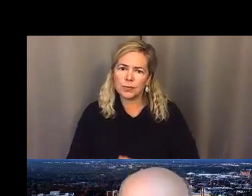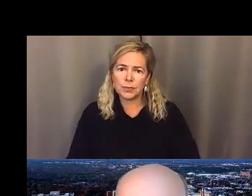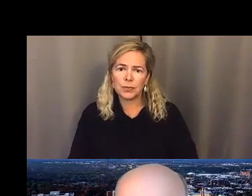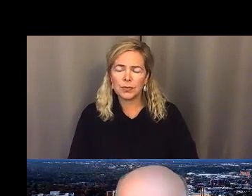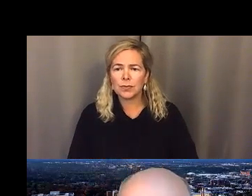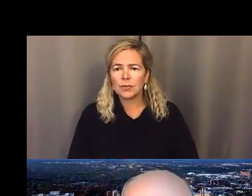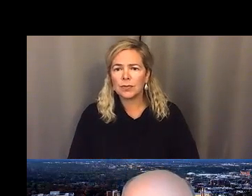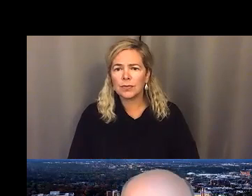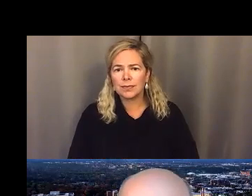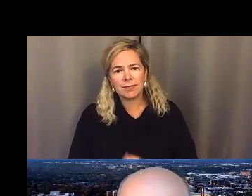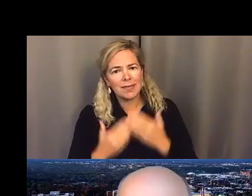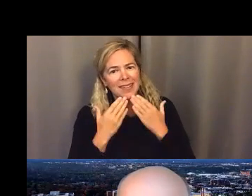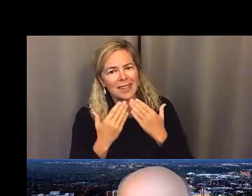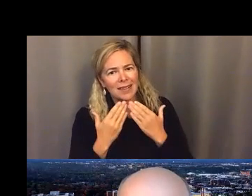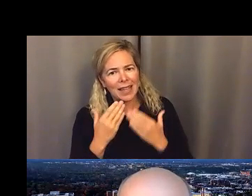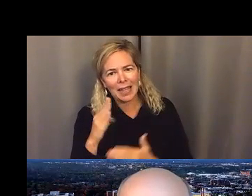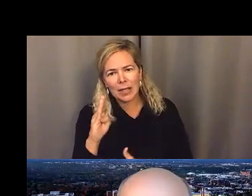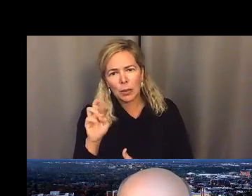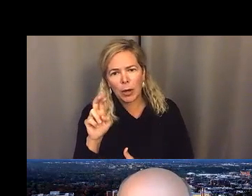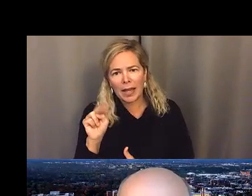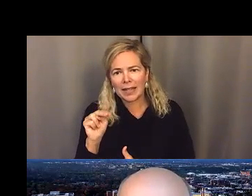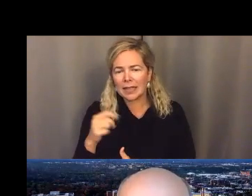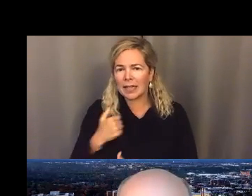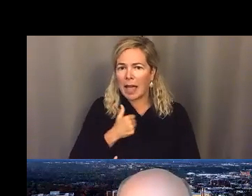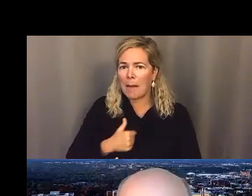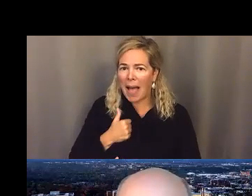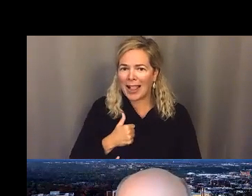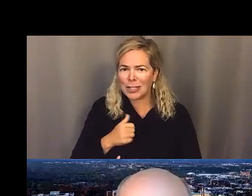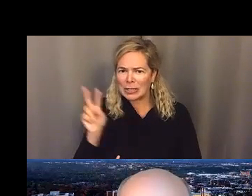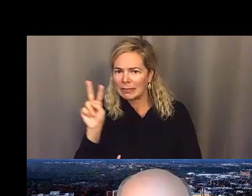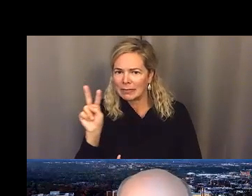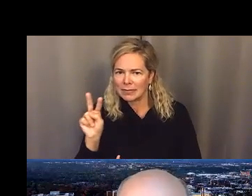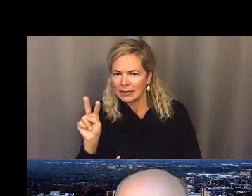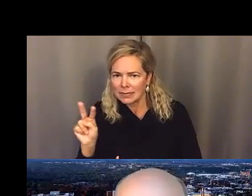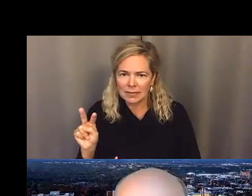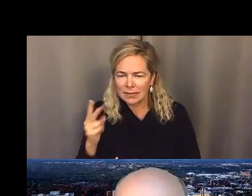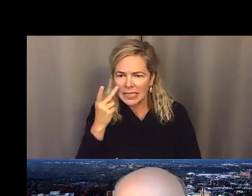Great, thank you, Brian, on that one. And apologies here, I'm scanning just to see if I can.